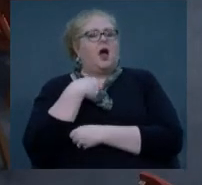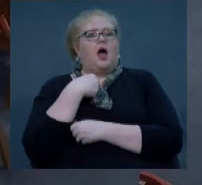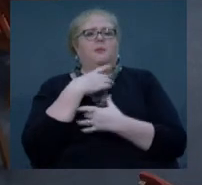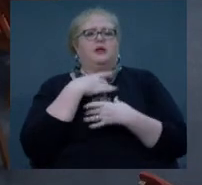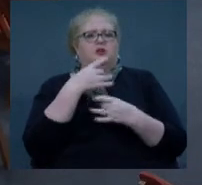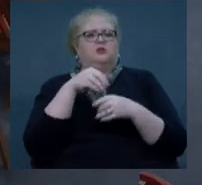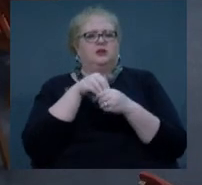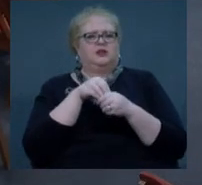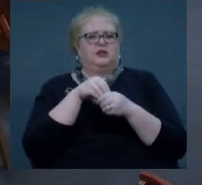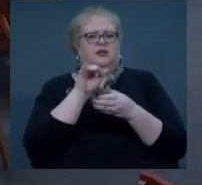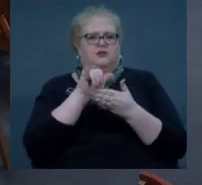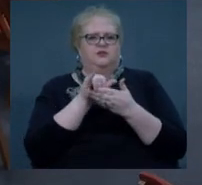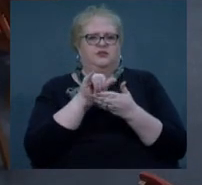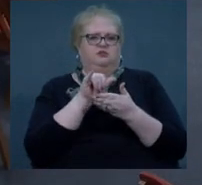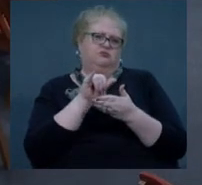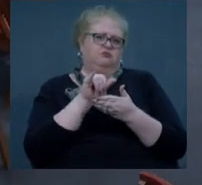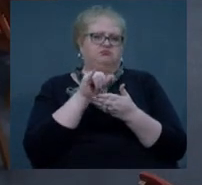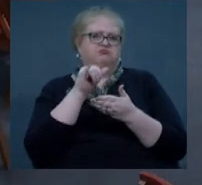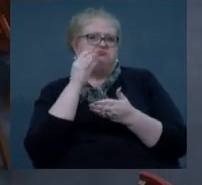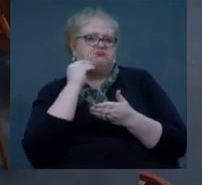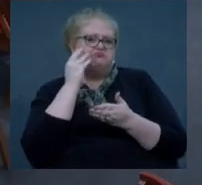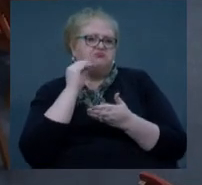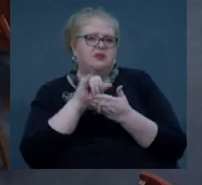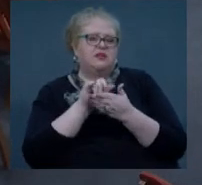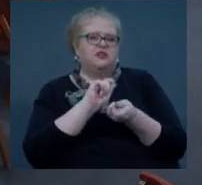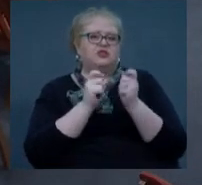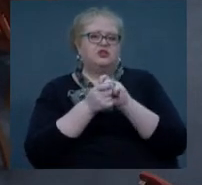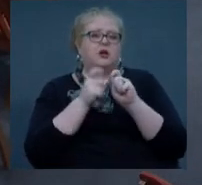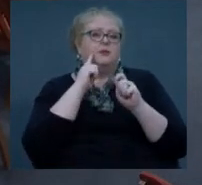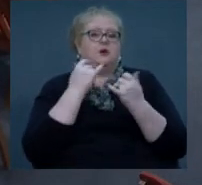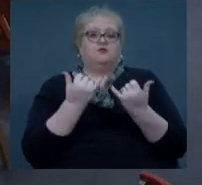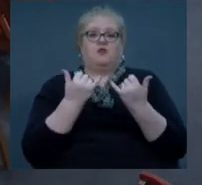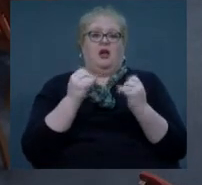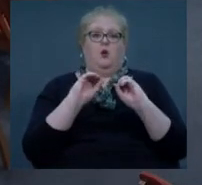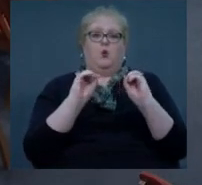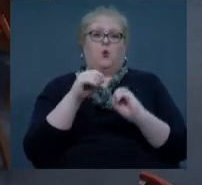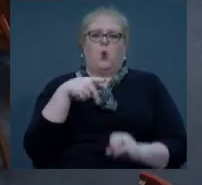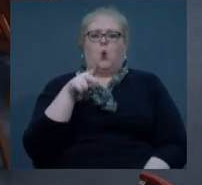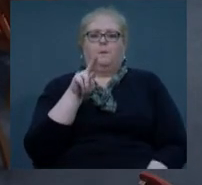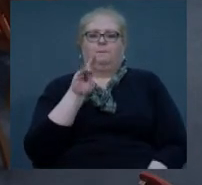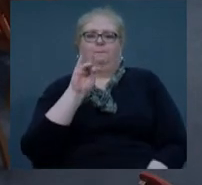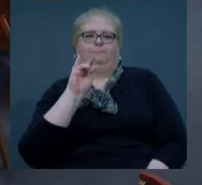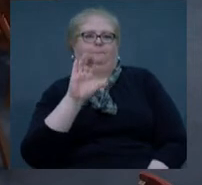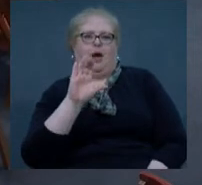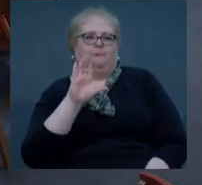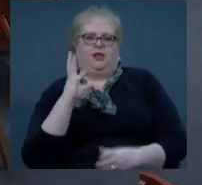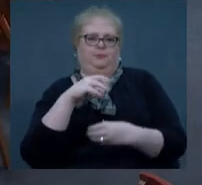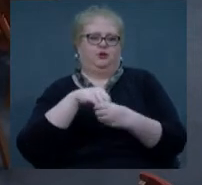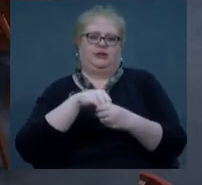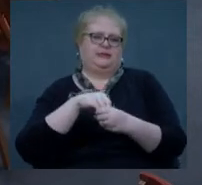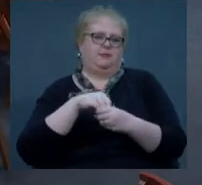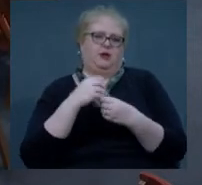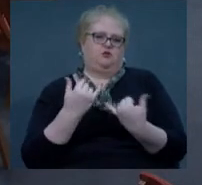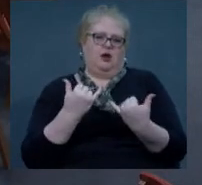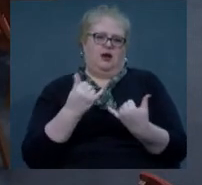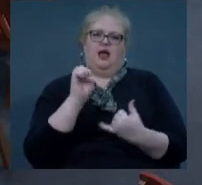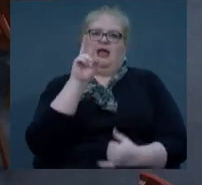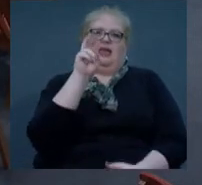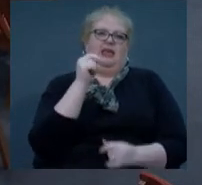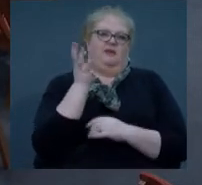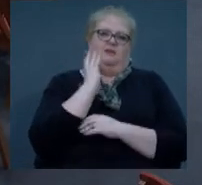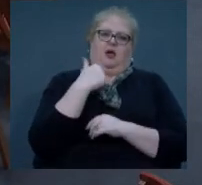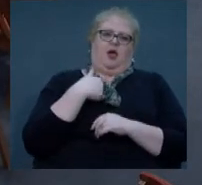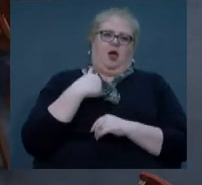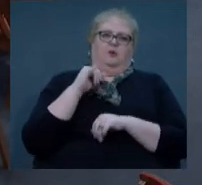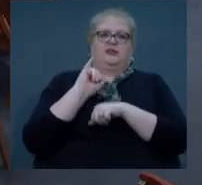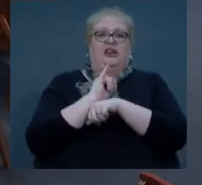is no public participation element in this at all, Ruth, and there never has been, even when I was an intern and they voted